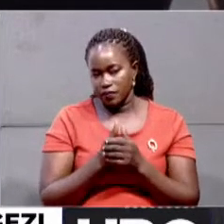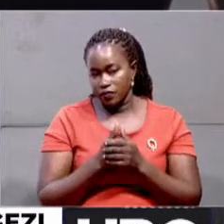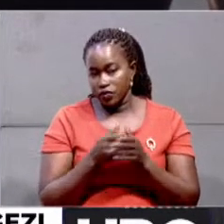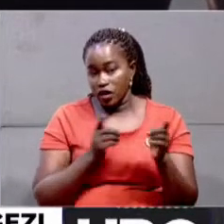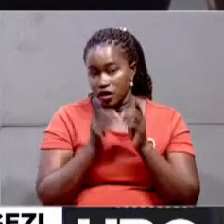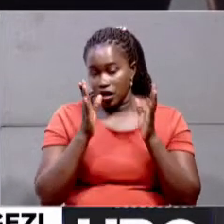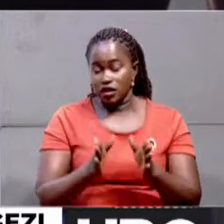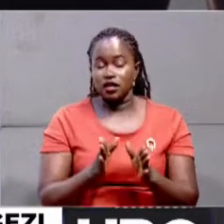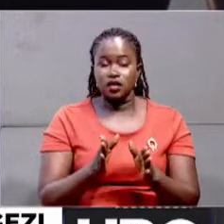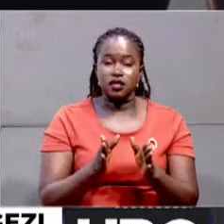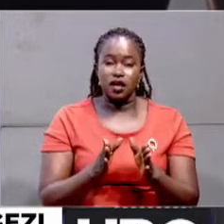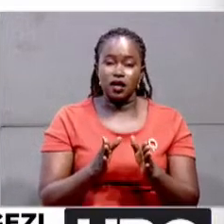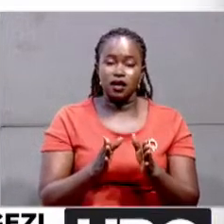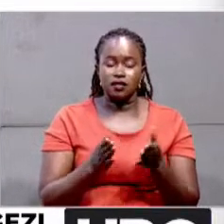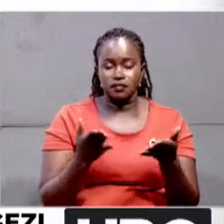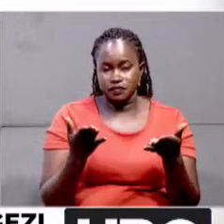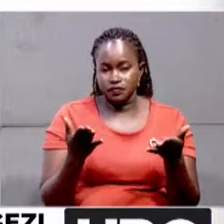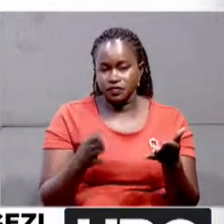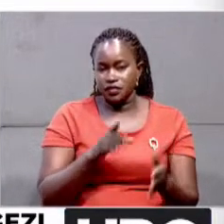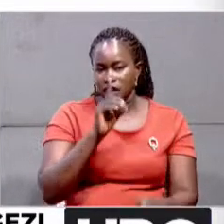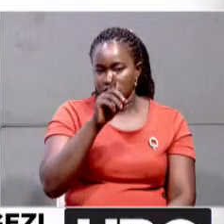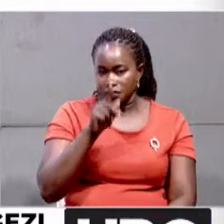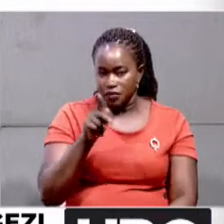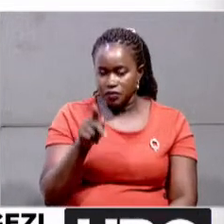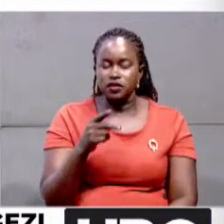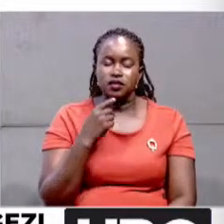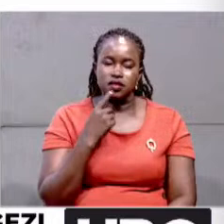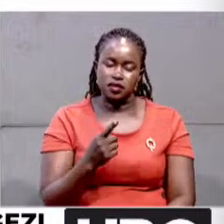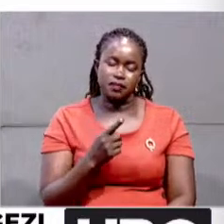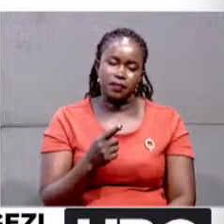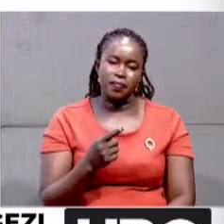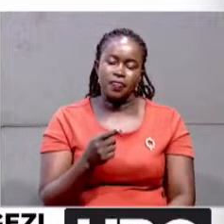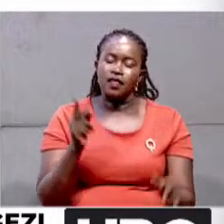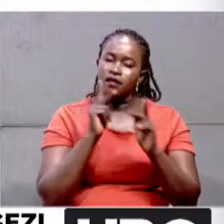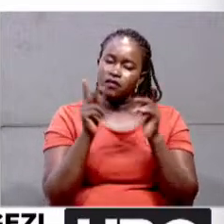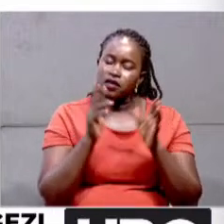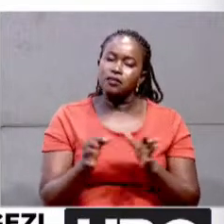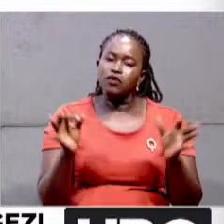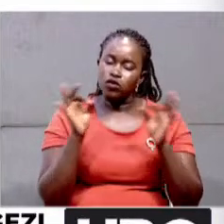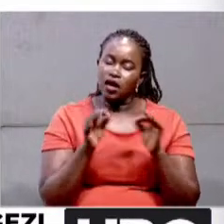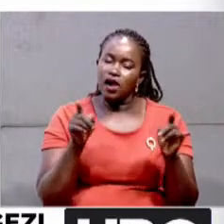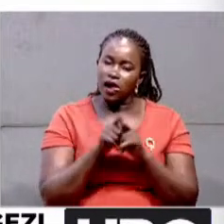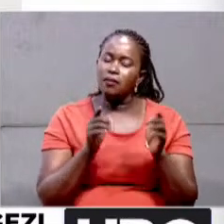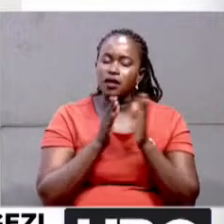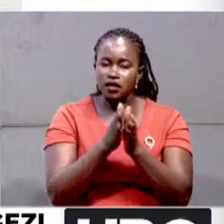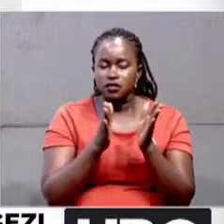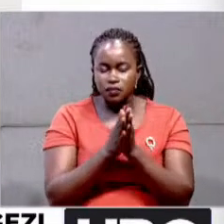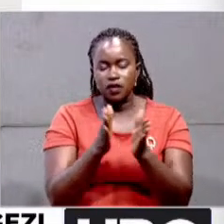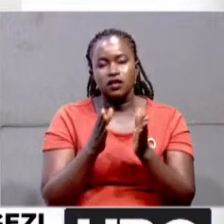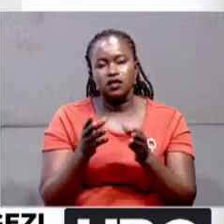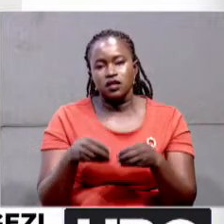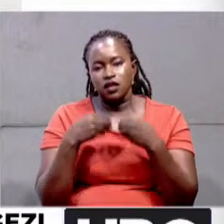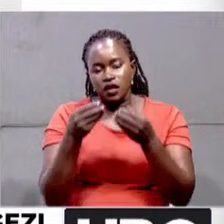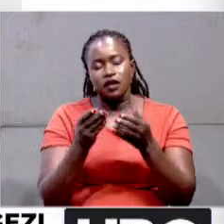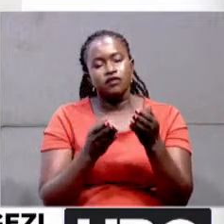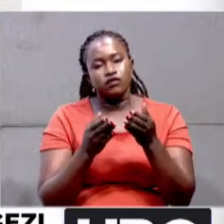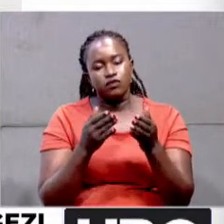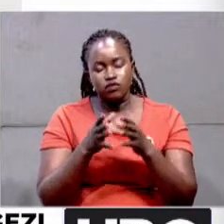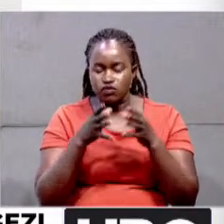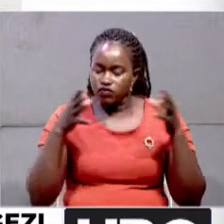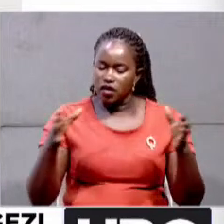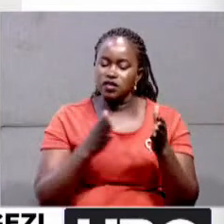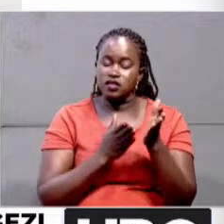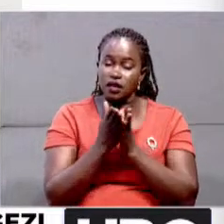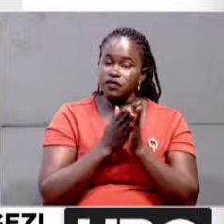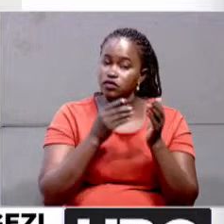Public Prosecutions, Jane Francis Sabodo, commemorating the late Joan Kagezi is essential. She is described as having offered great services to the country